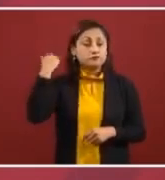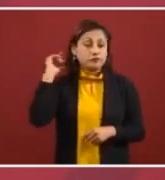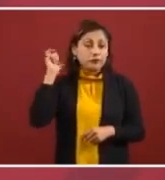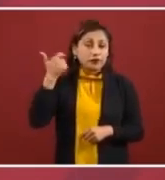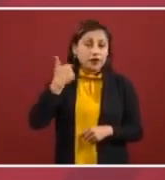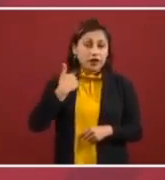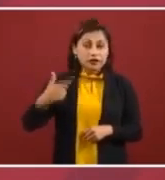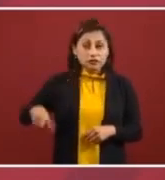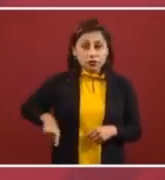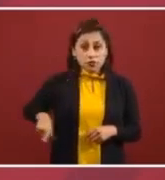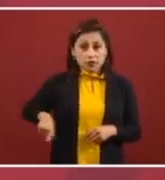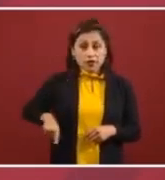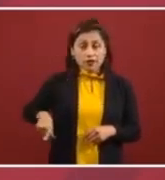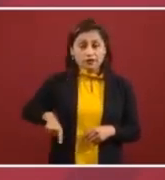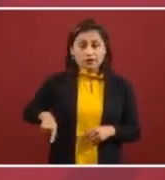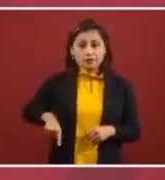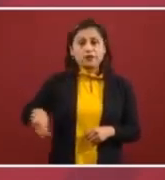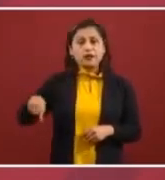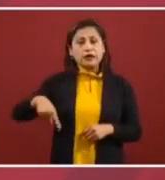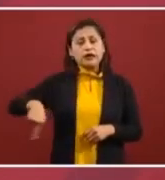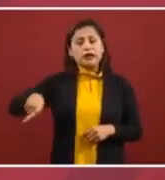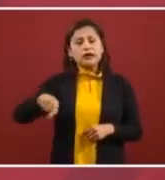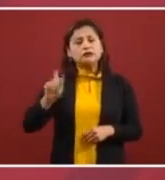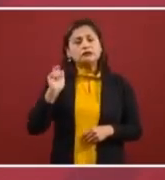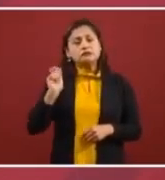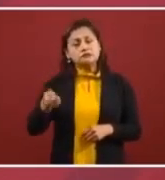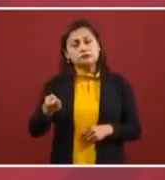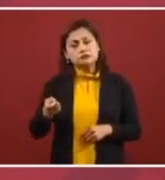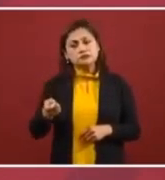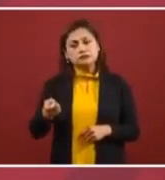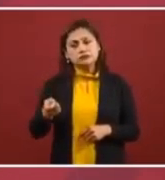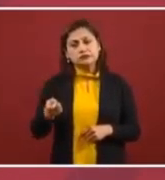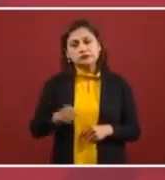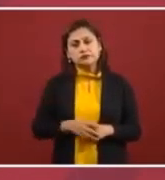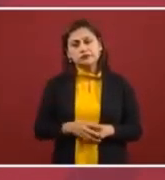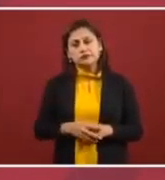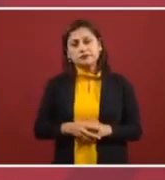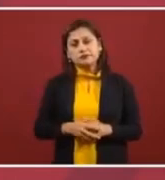that were in the past governments, used to apply